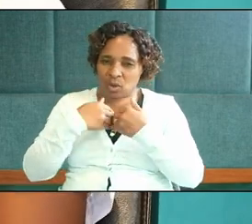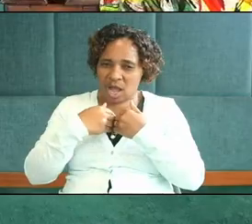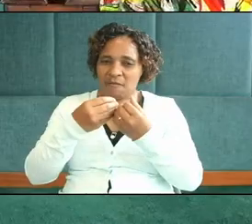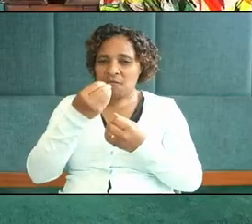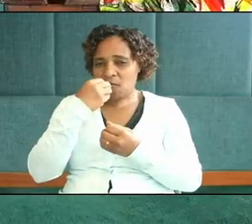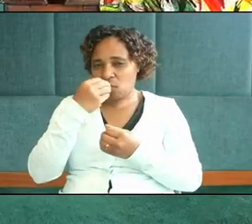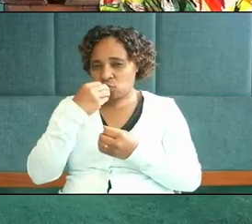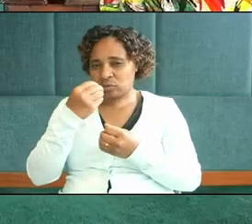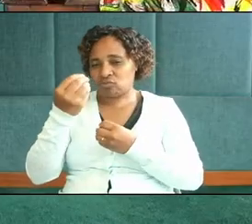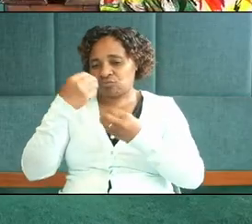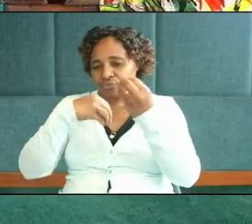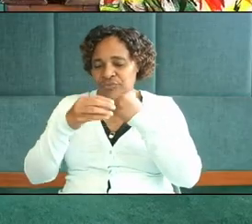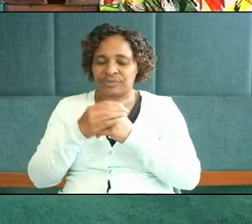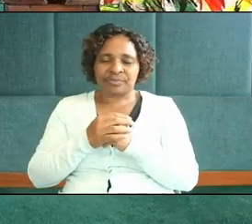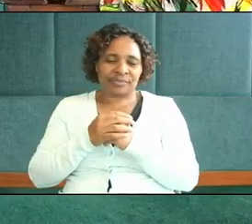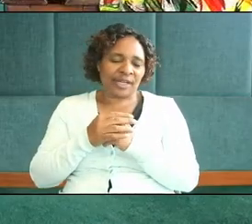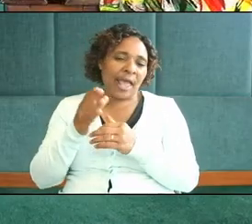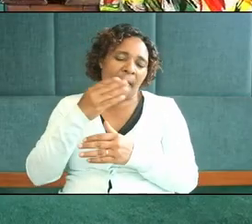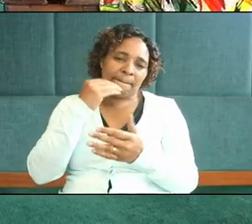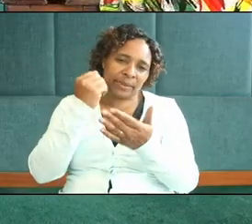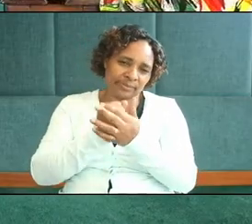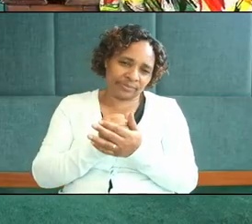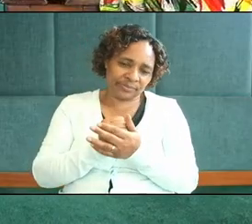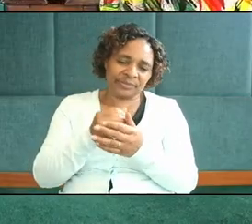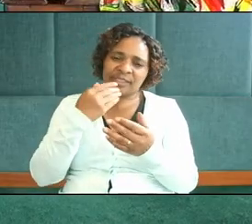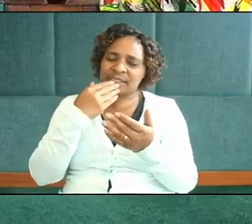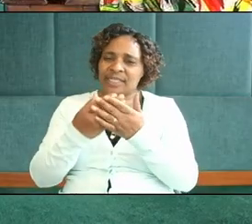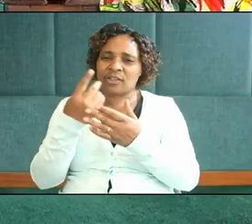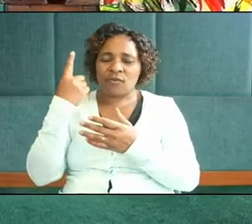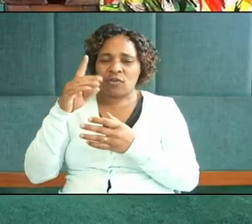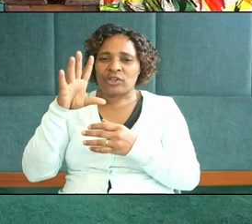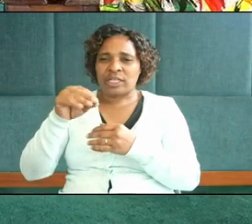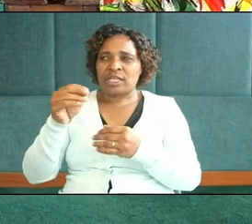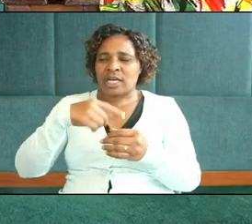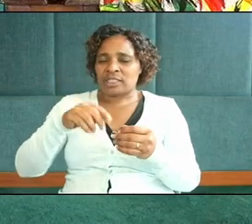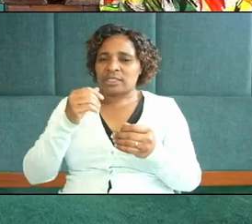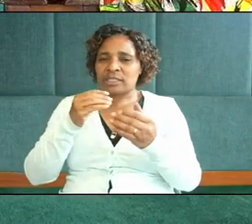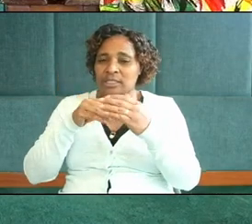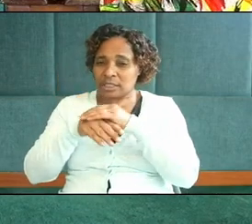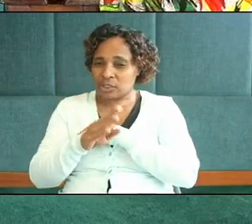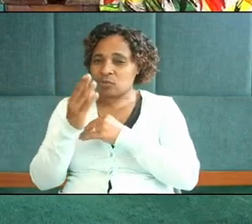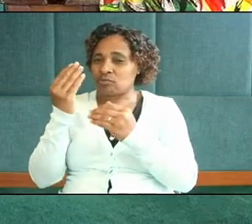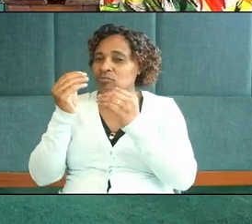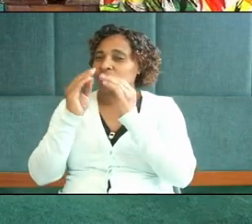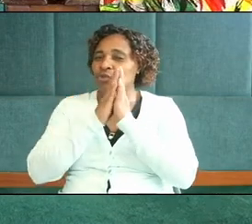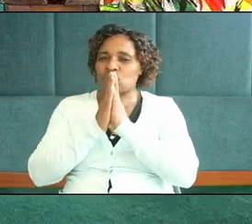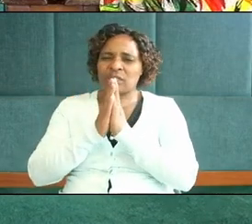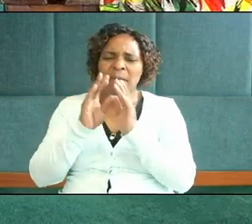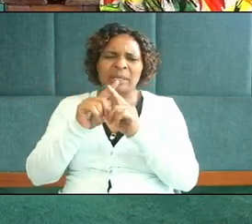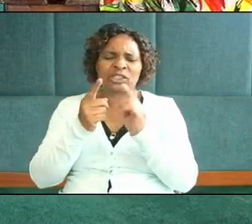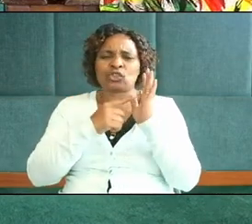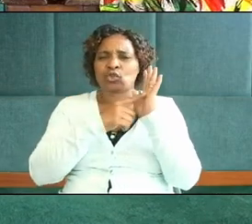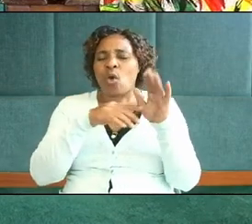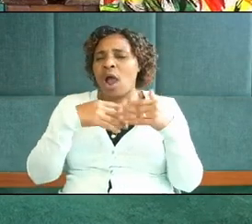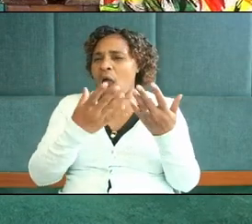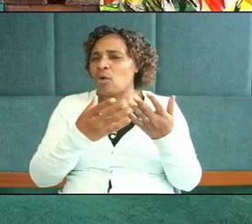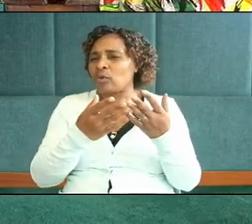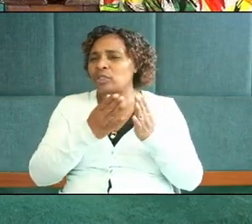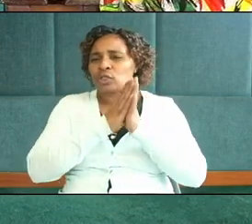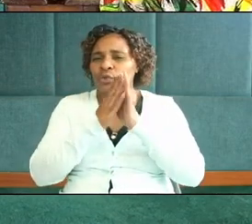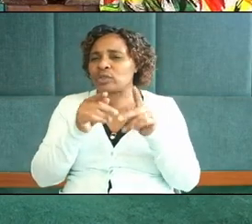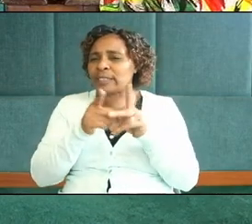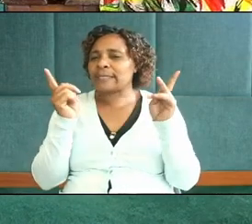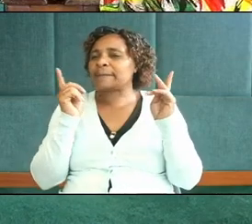to eat. Amen. Thank you so much for taking us into this story. And I just want us to reflect on how this story